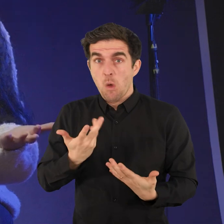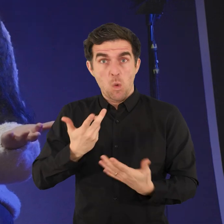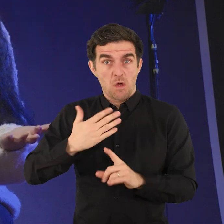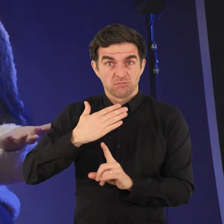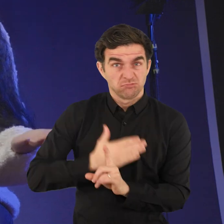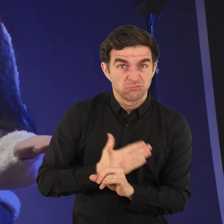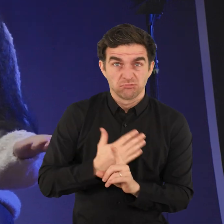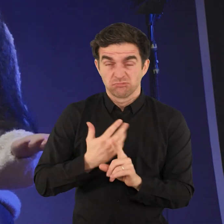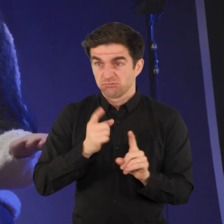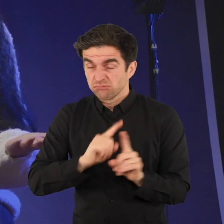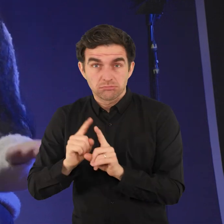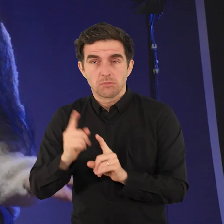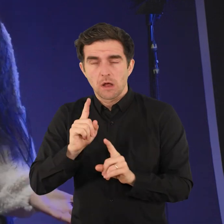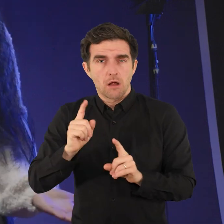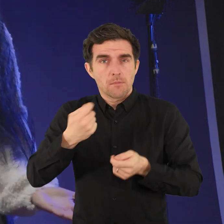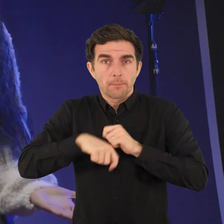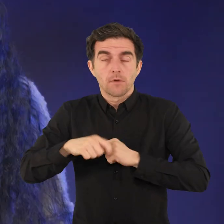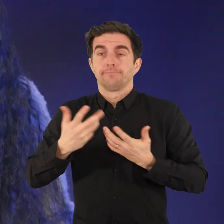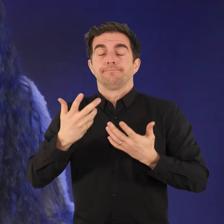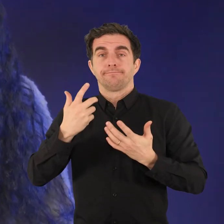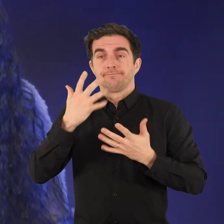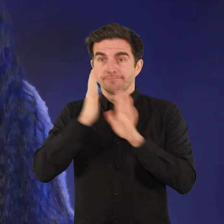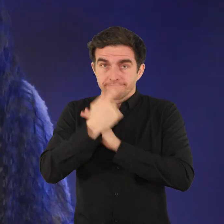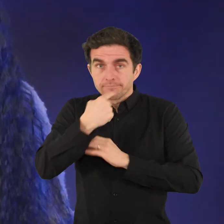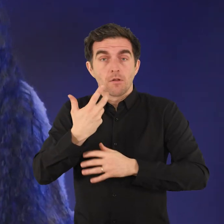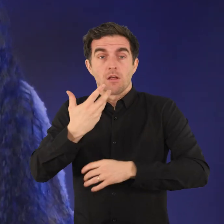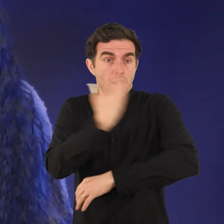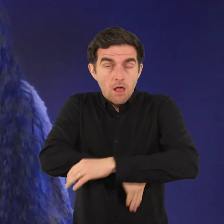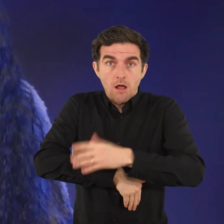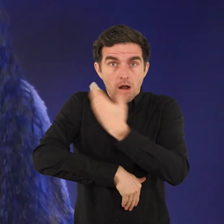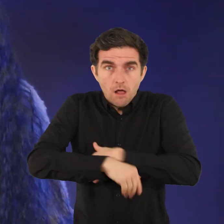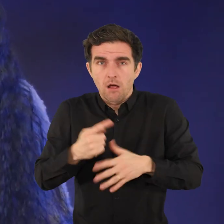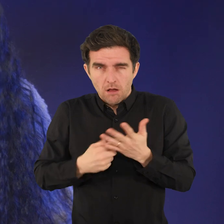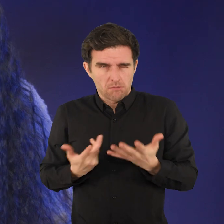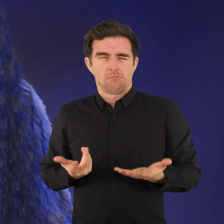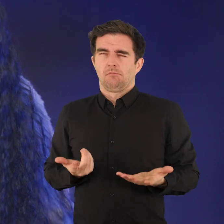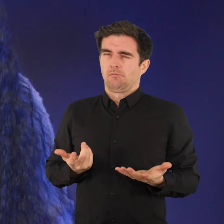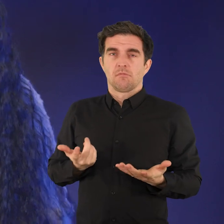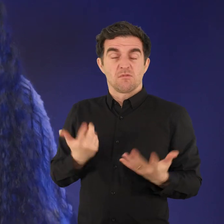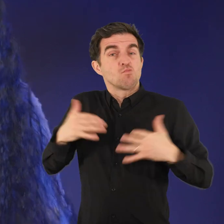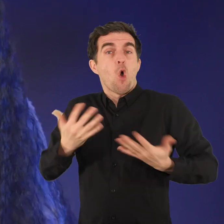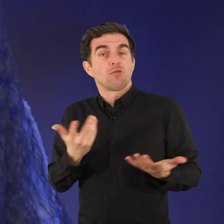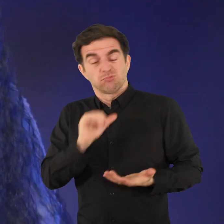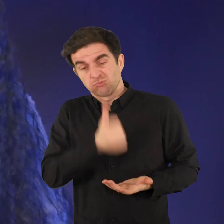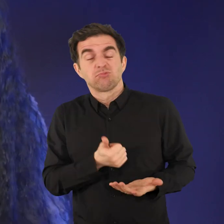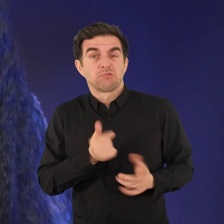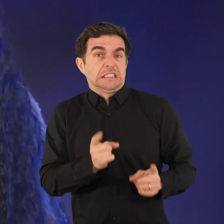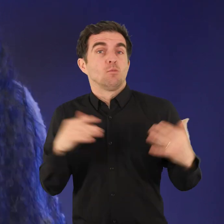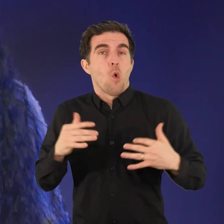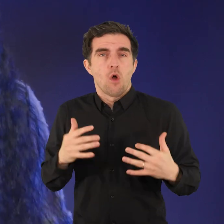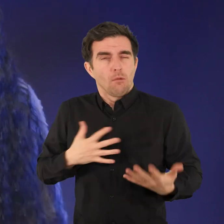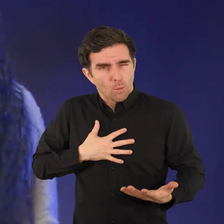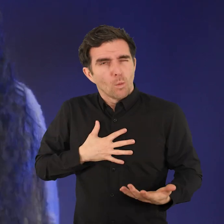age of 10 years old, even younger. Really, that's what they call